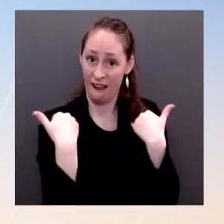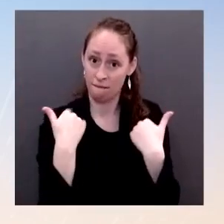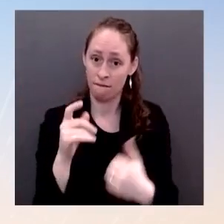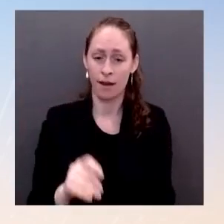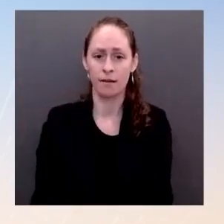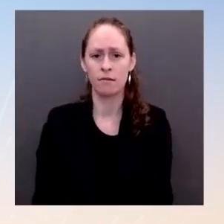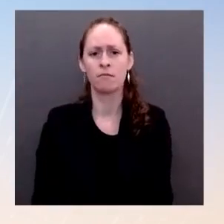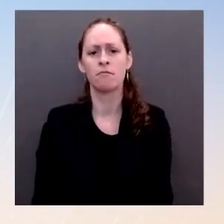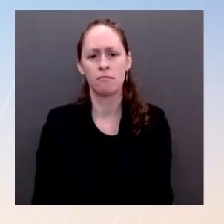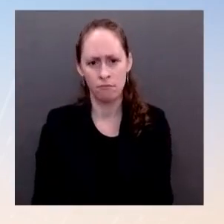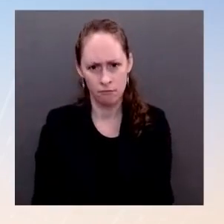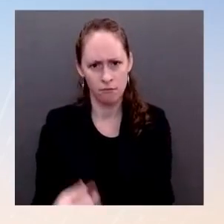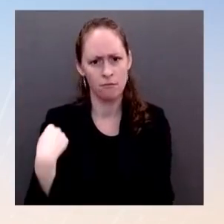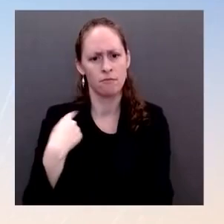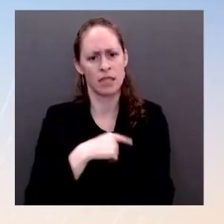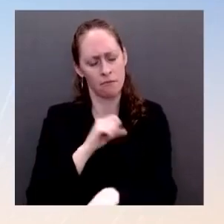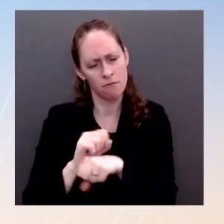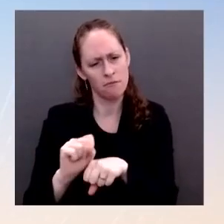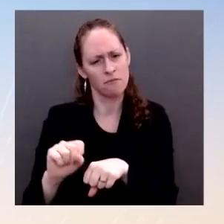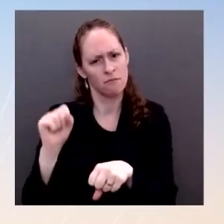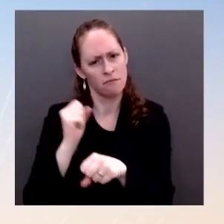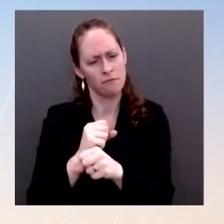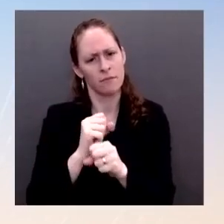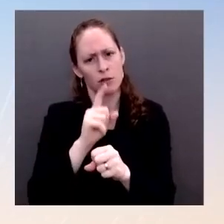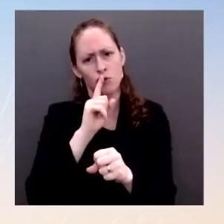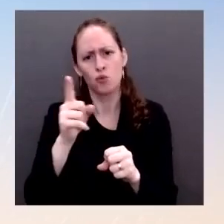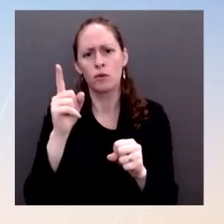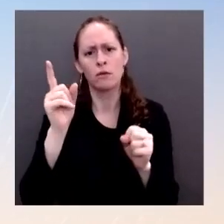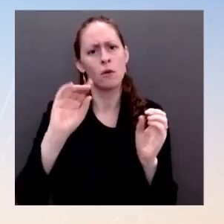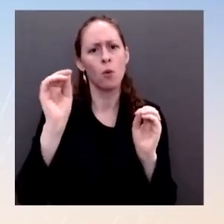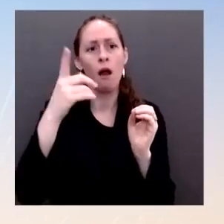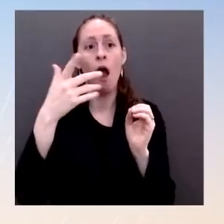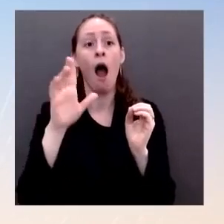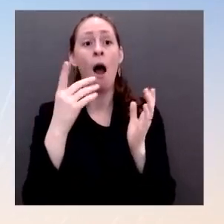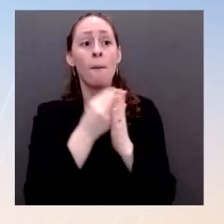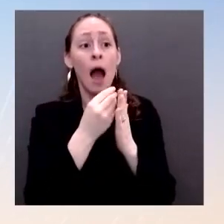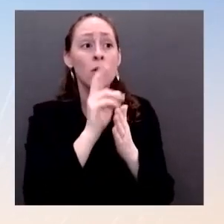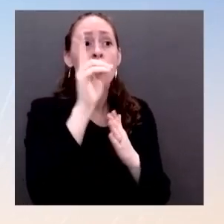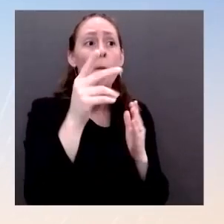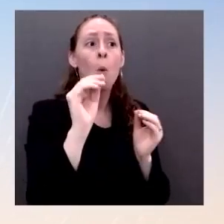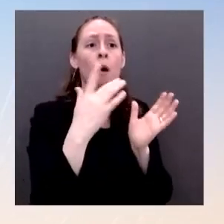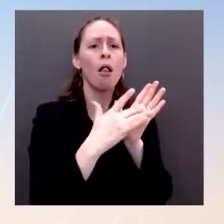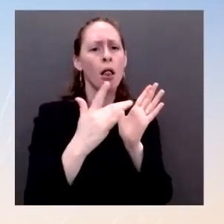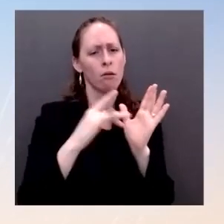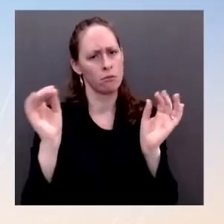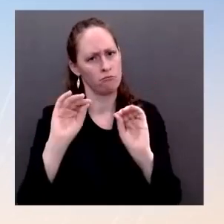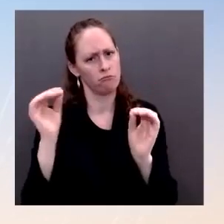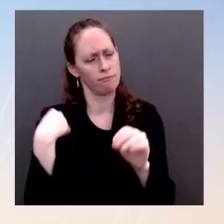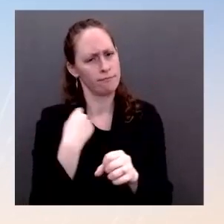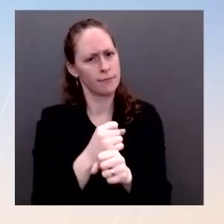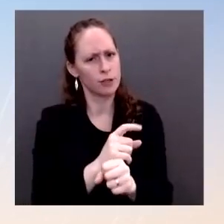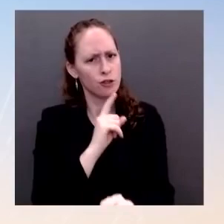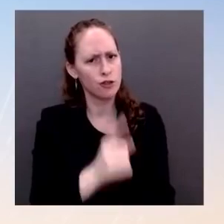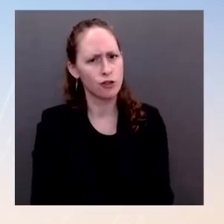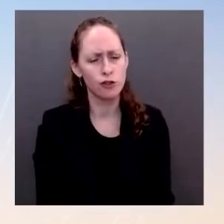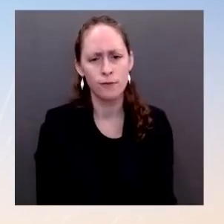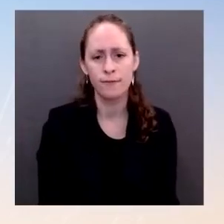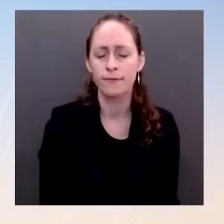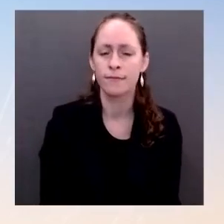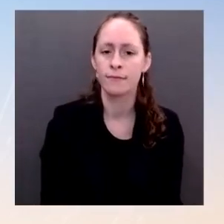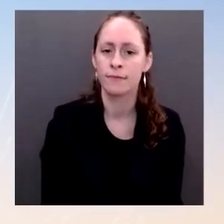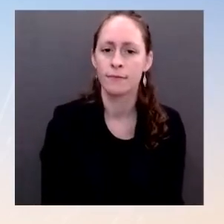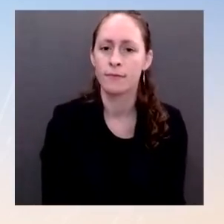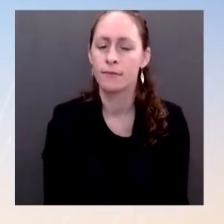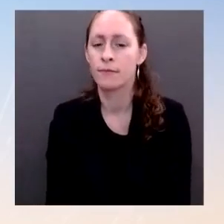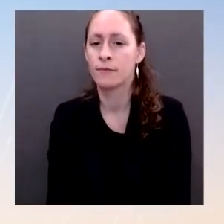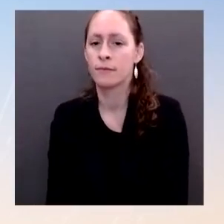check and see if there's a public accounting One bill. quick one. It's been 4 days since COVIDtest.gov has been live. How many Americans have ordered tests so far, and is the